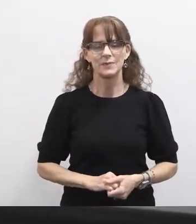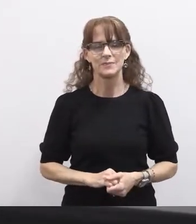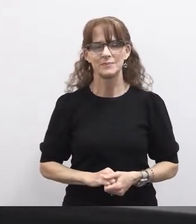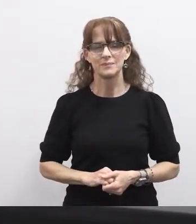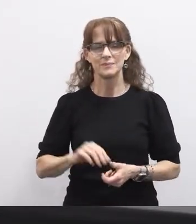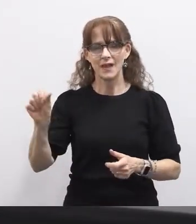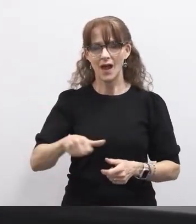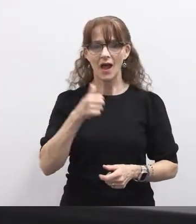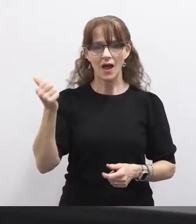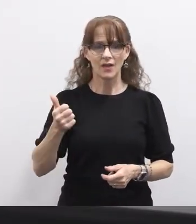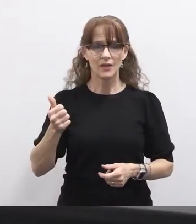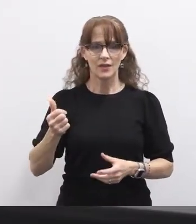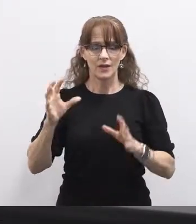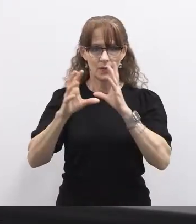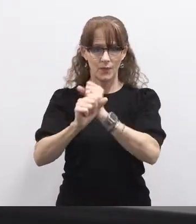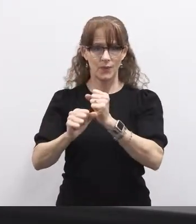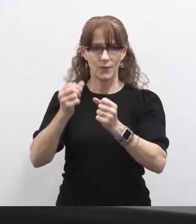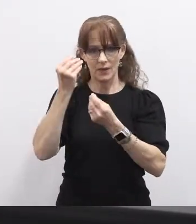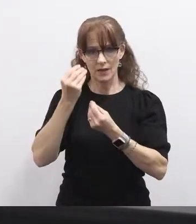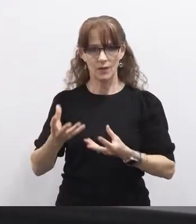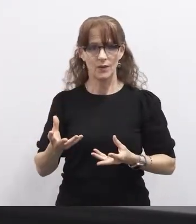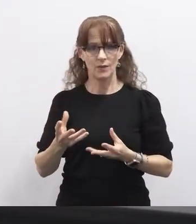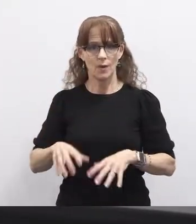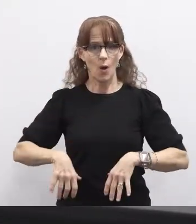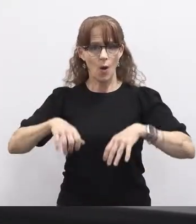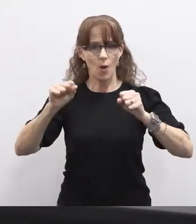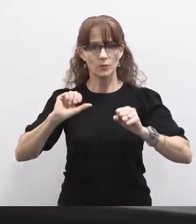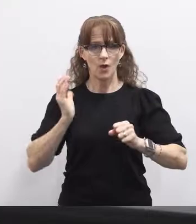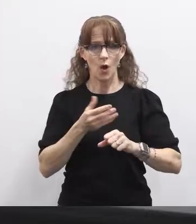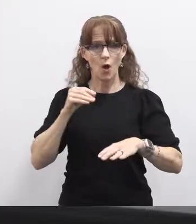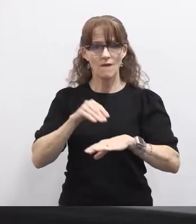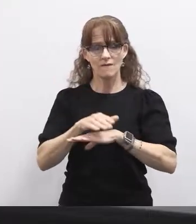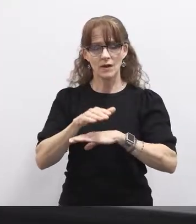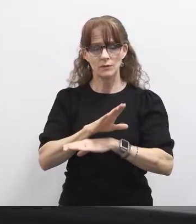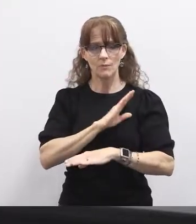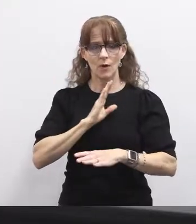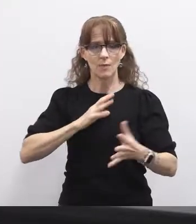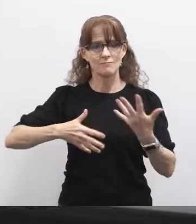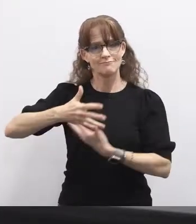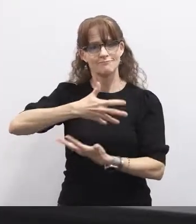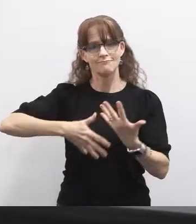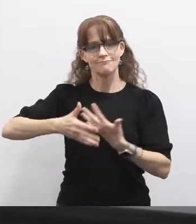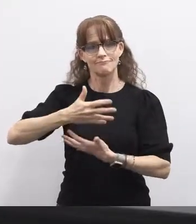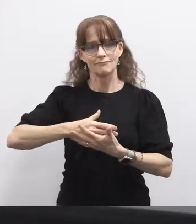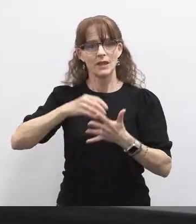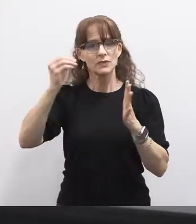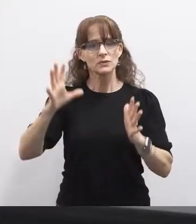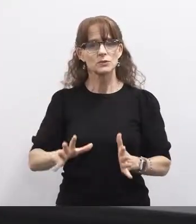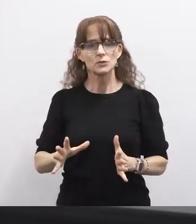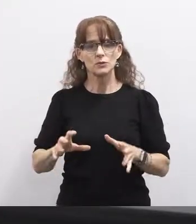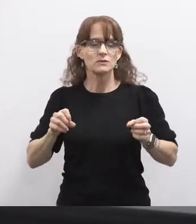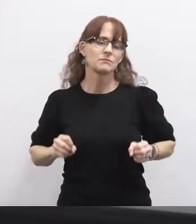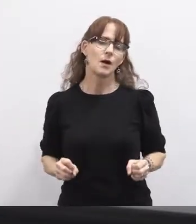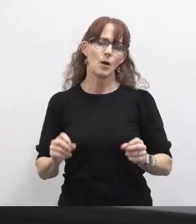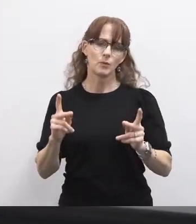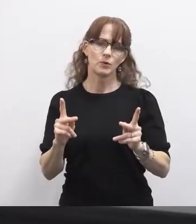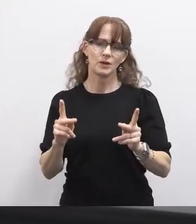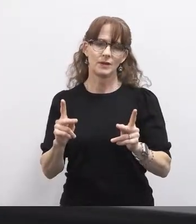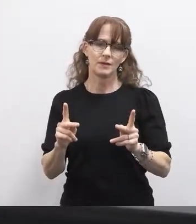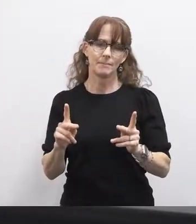In other Bison news, we are continuing to host our advisory board mixers. This gives our students an opportunity